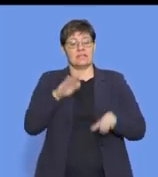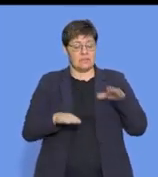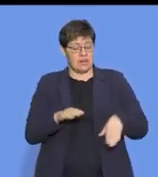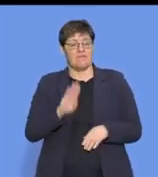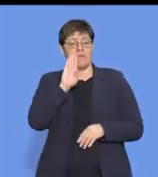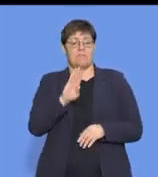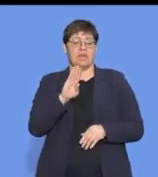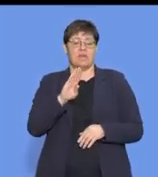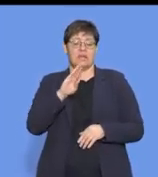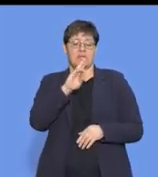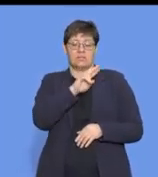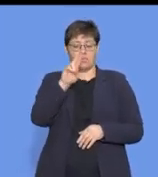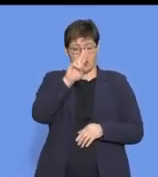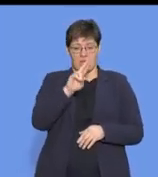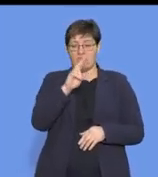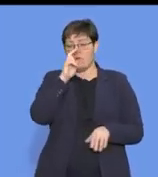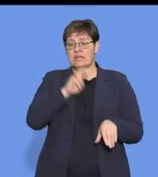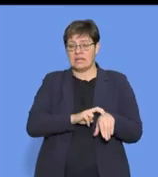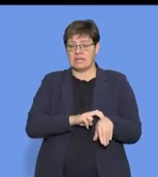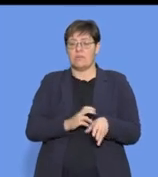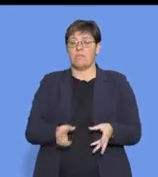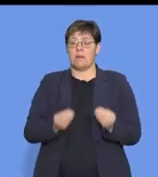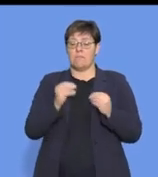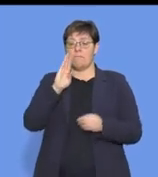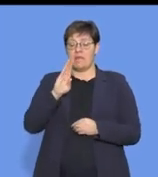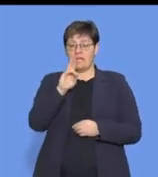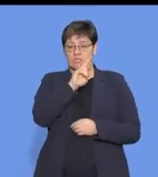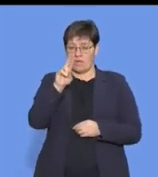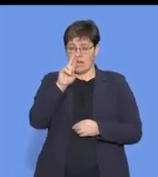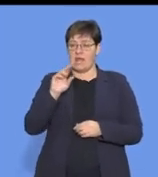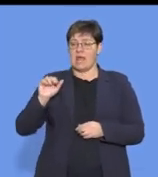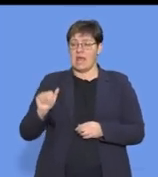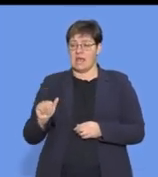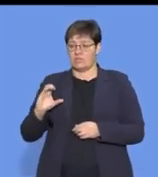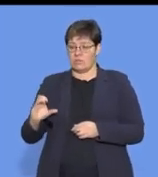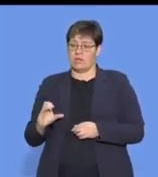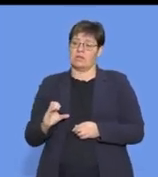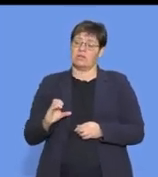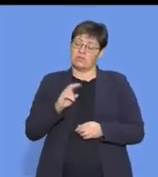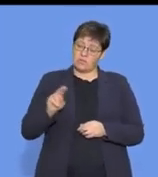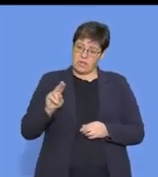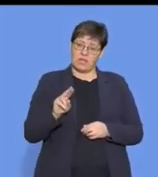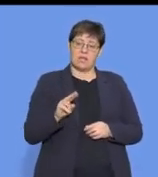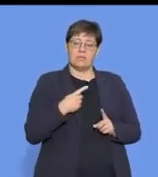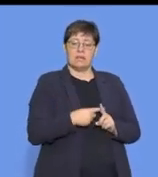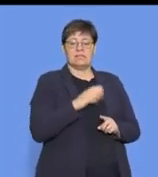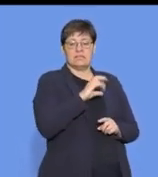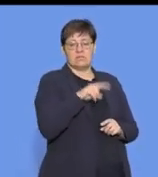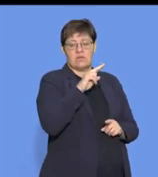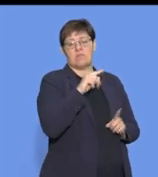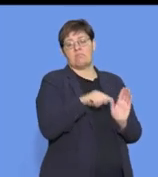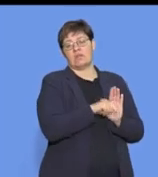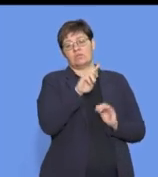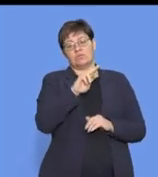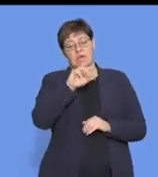b squared. If we need to find b squared equals to a squared plus c squared minus 2ac cos